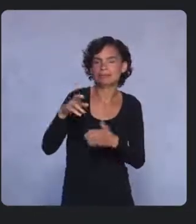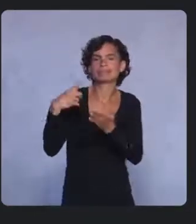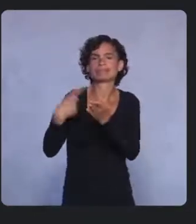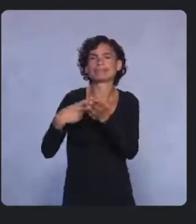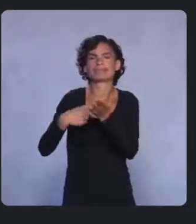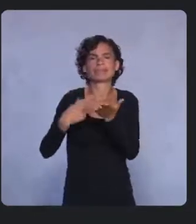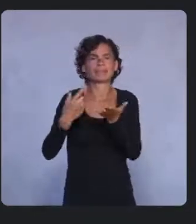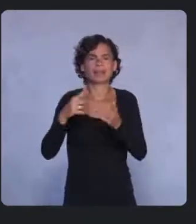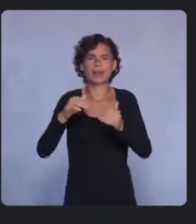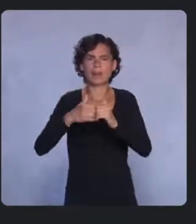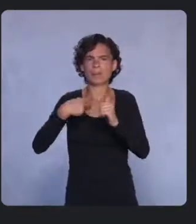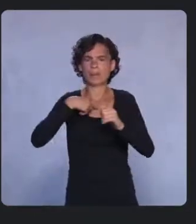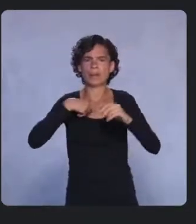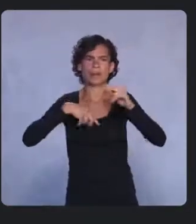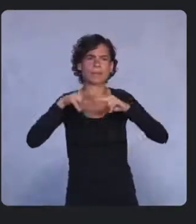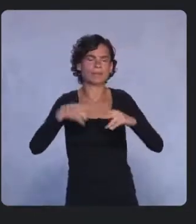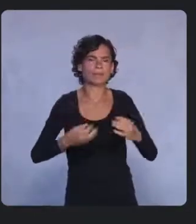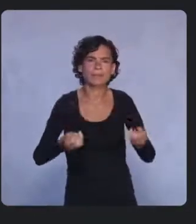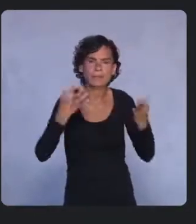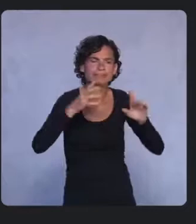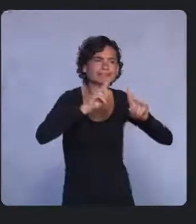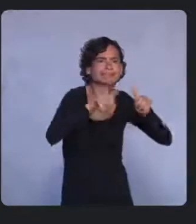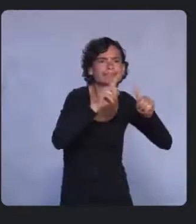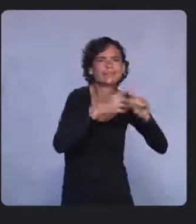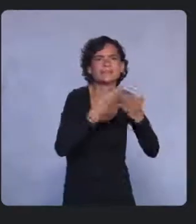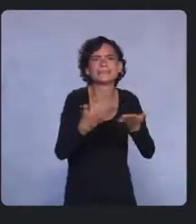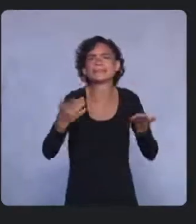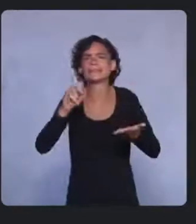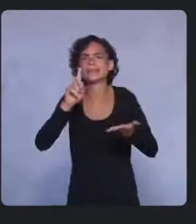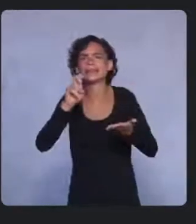building for a multi-device world.